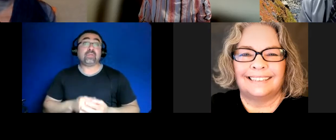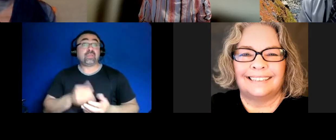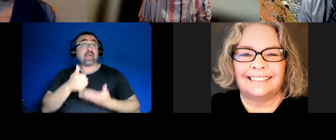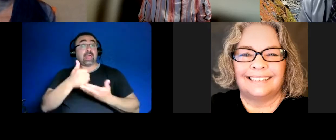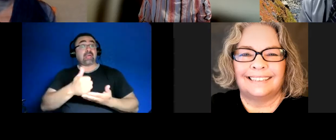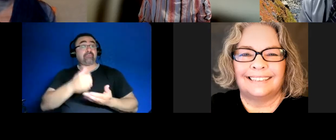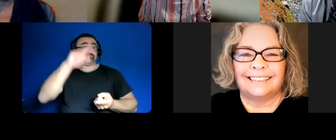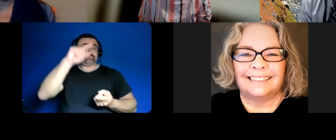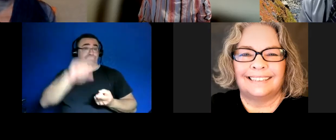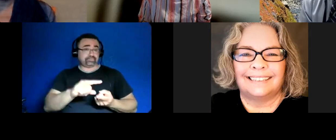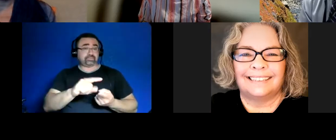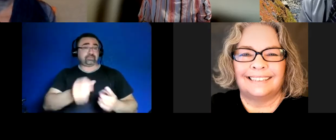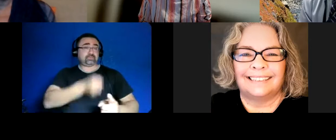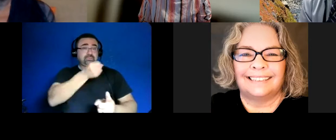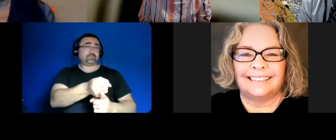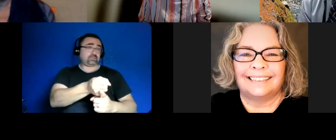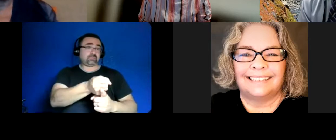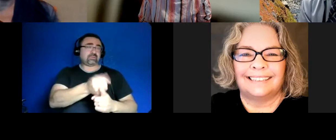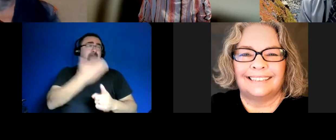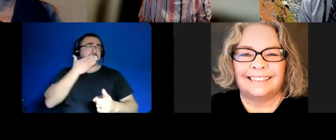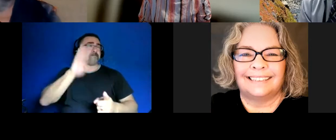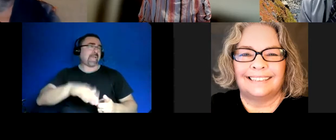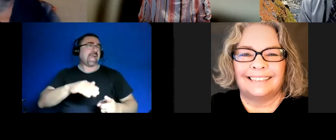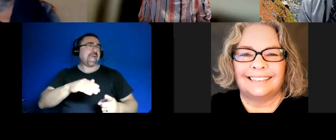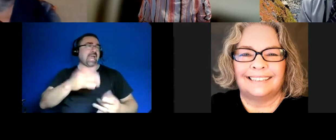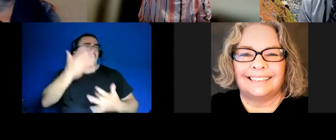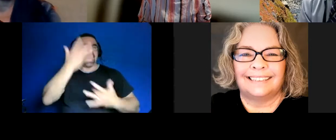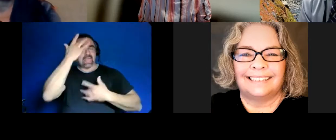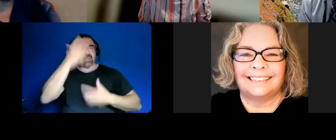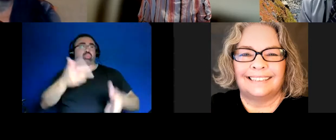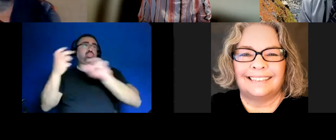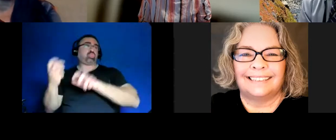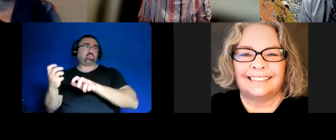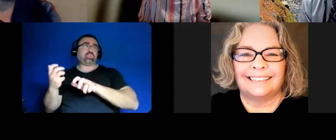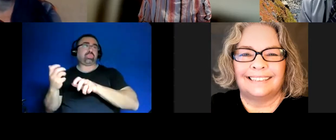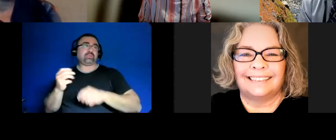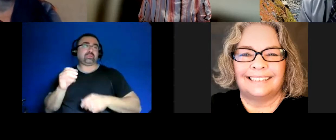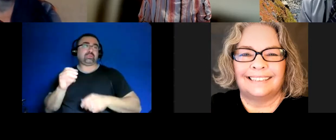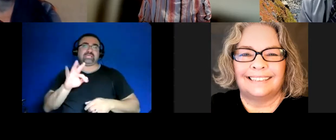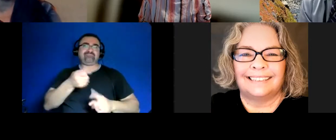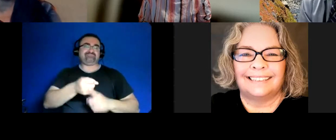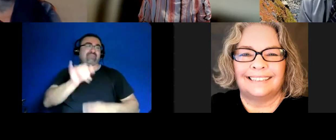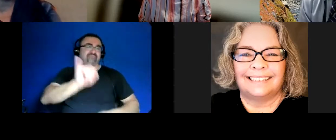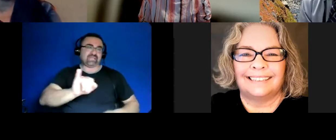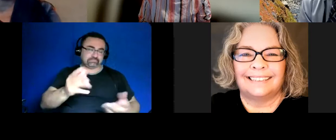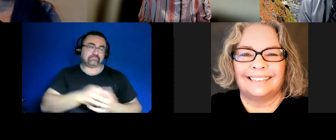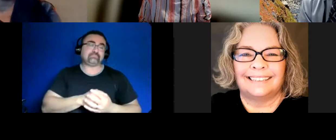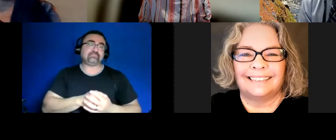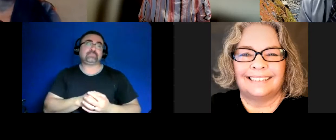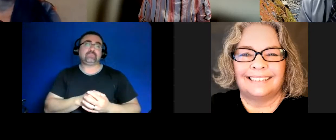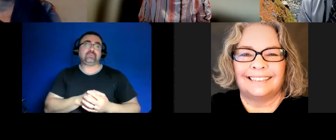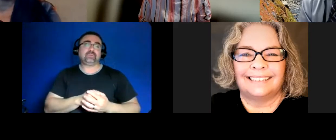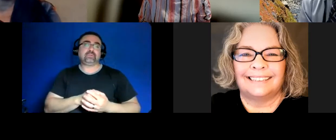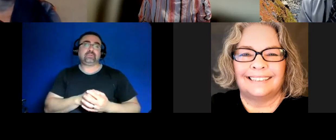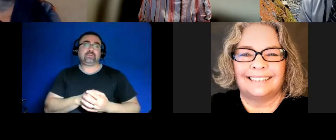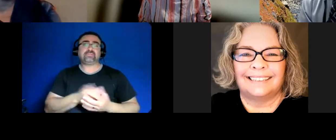your chance of having something bad happen to you if you get infected. So I think it's a